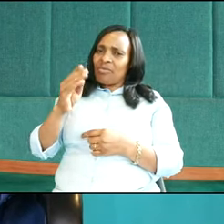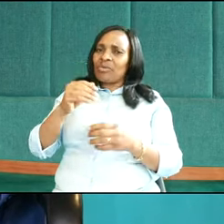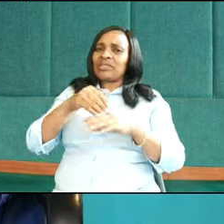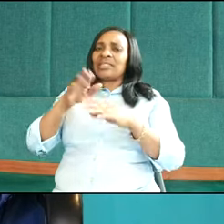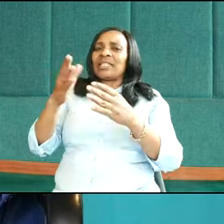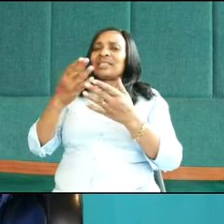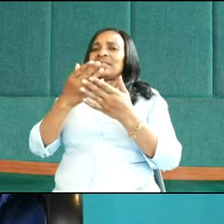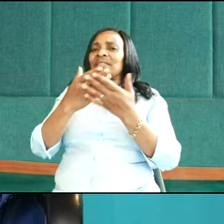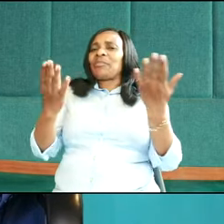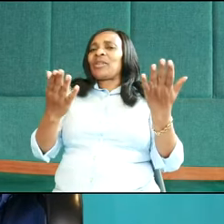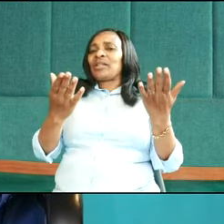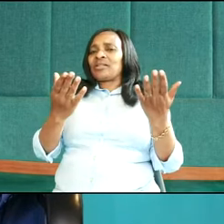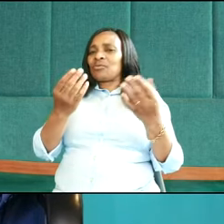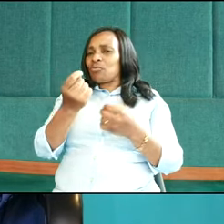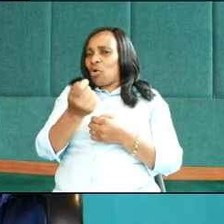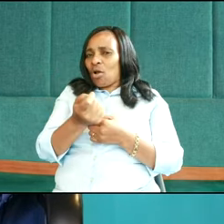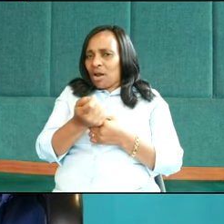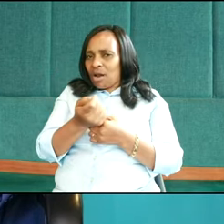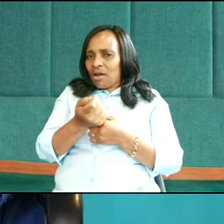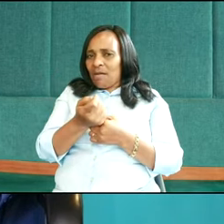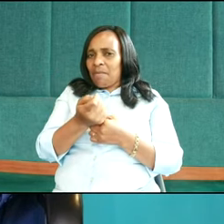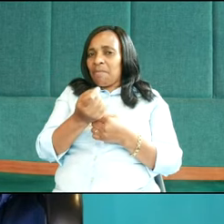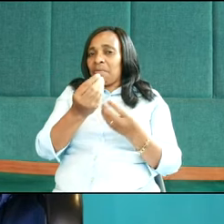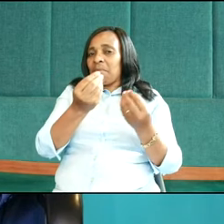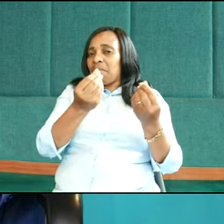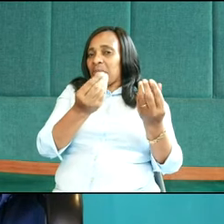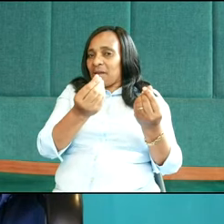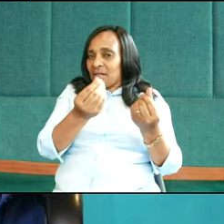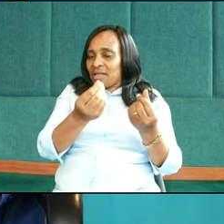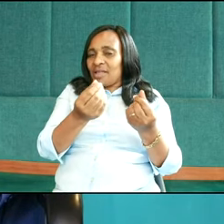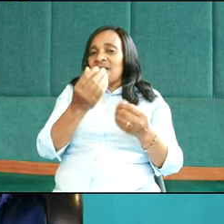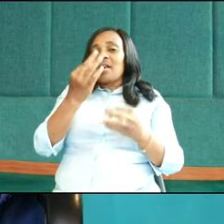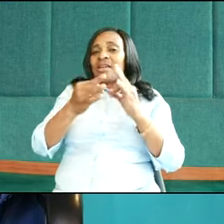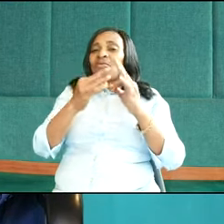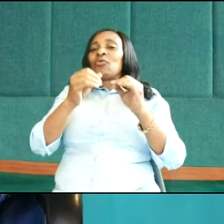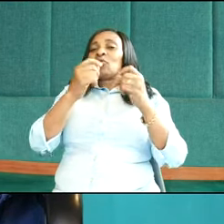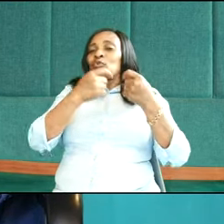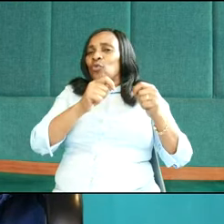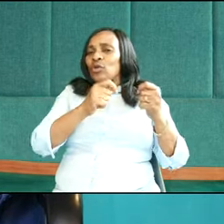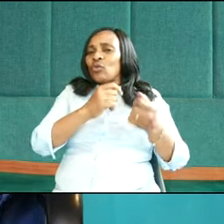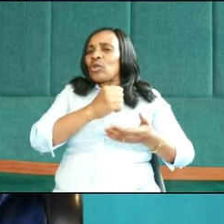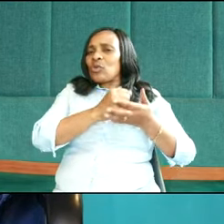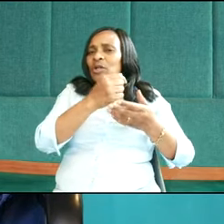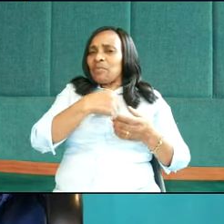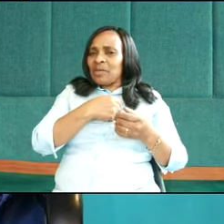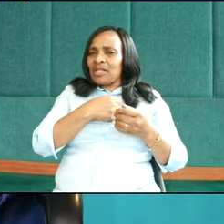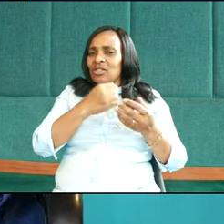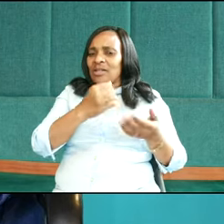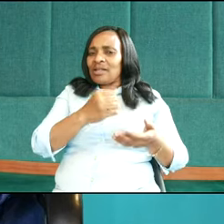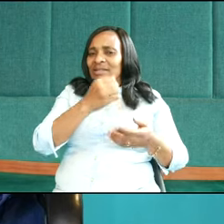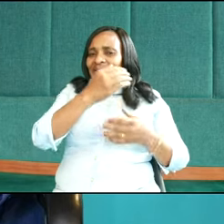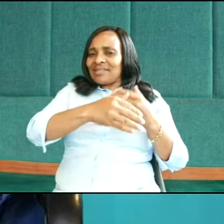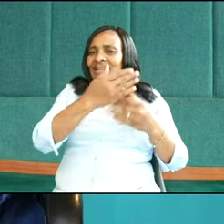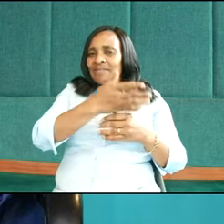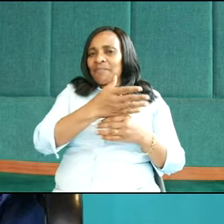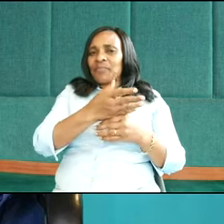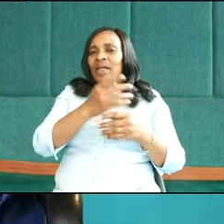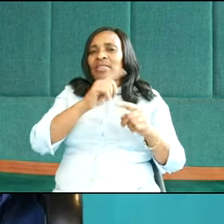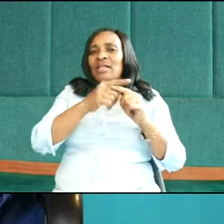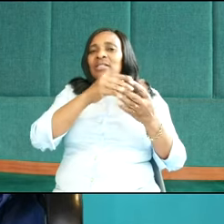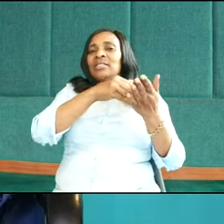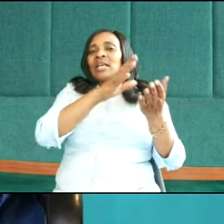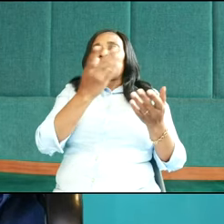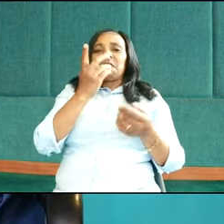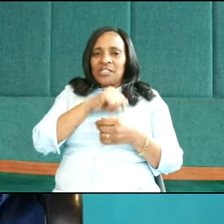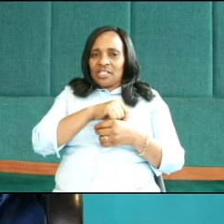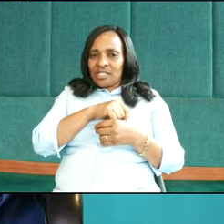him some money and, you know, try and see if he can help me on this other side. Eh? And so he does that, you